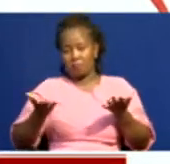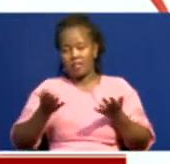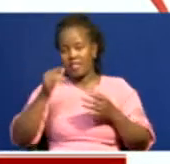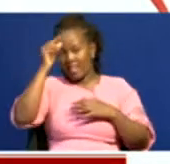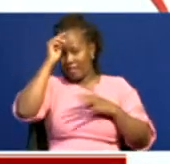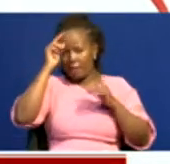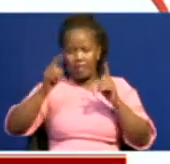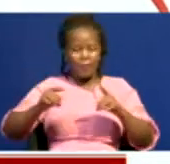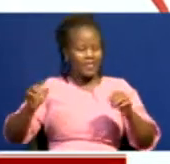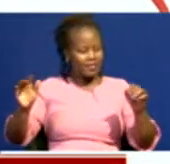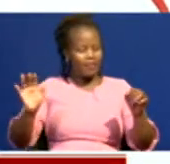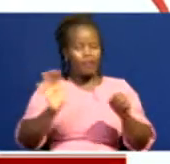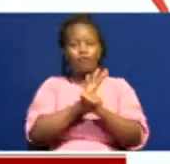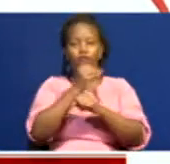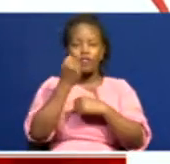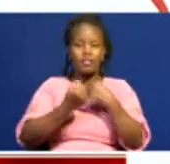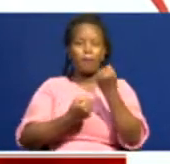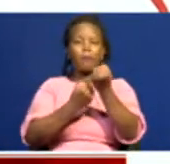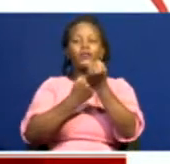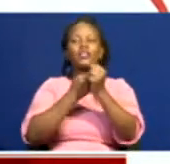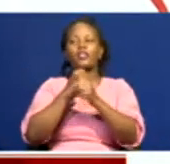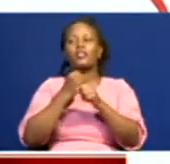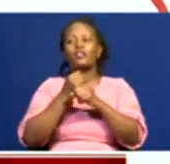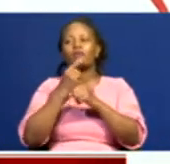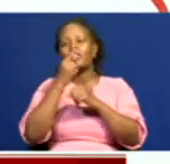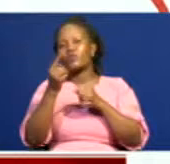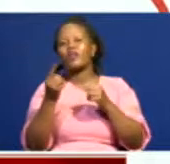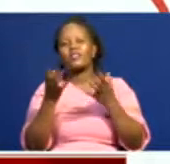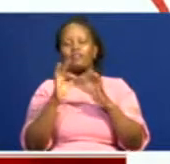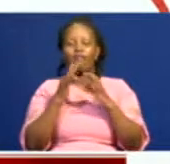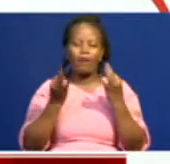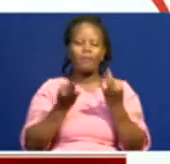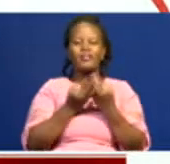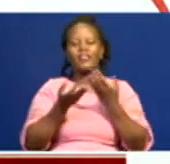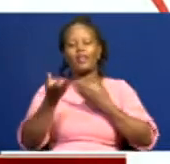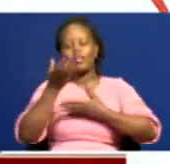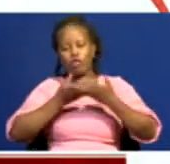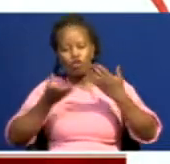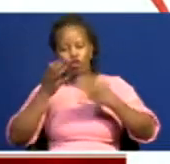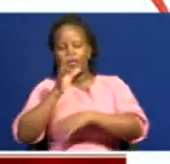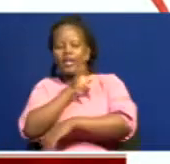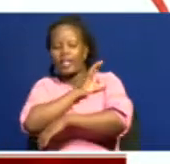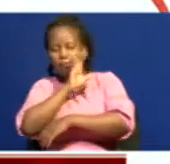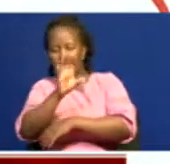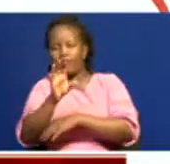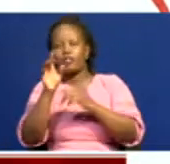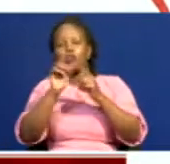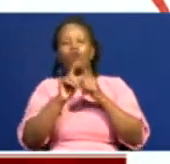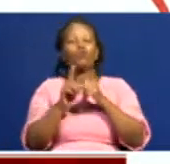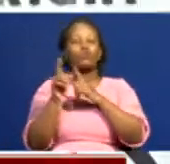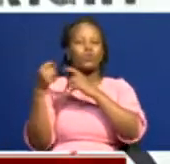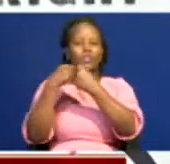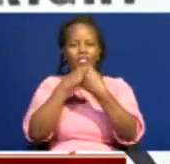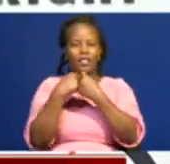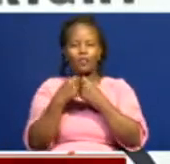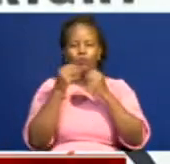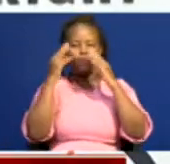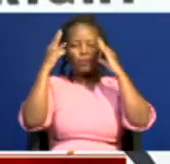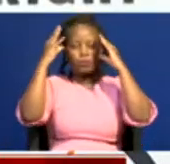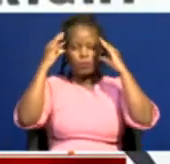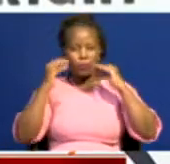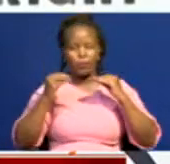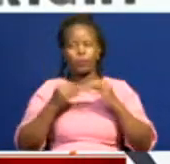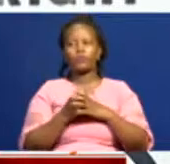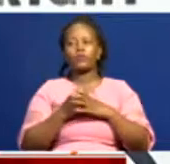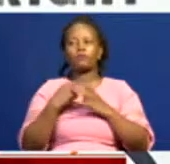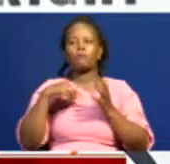that households are more economically empowered and this challenge is taken away from them. Is to